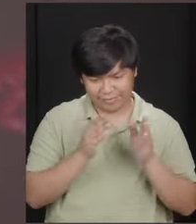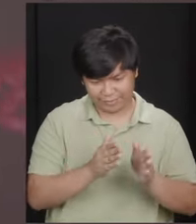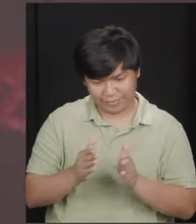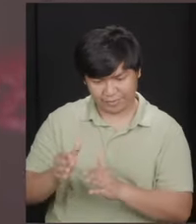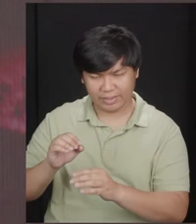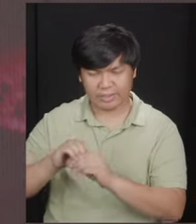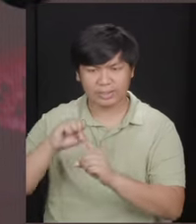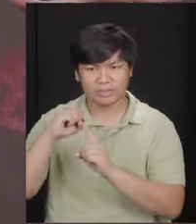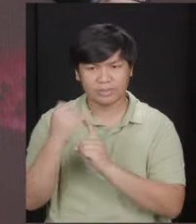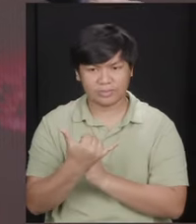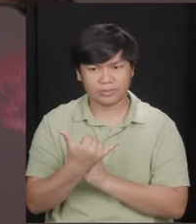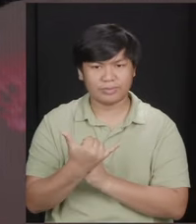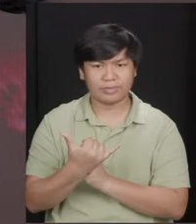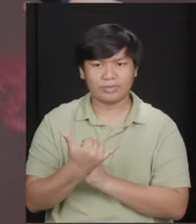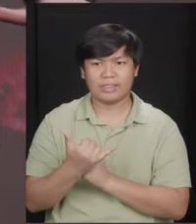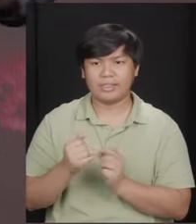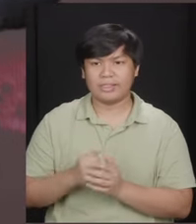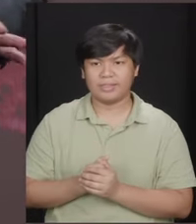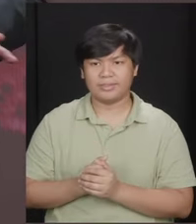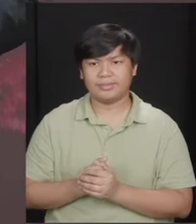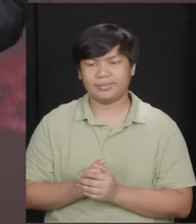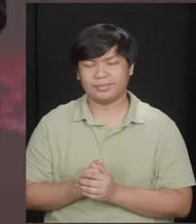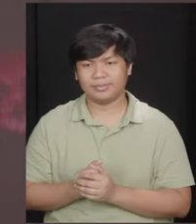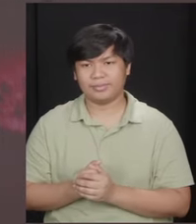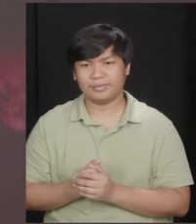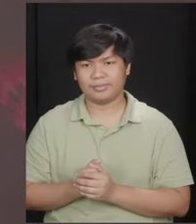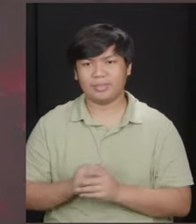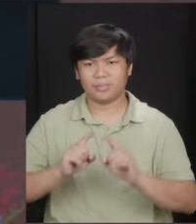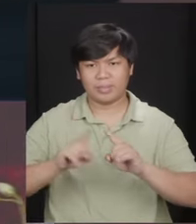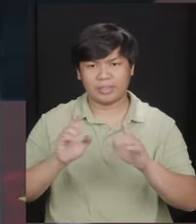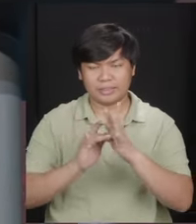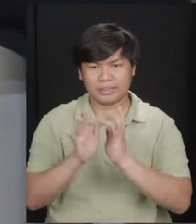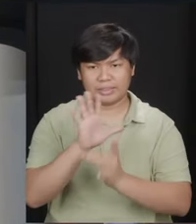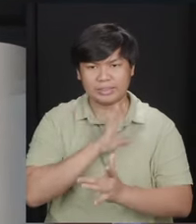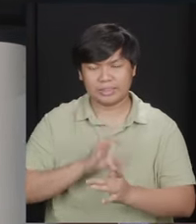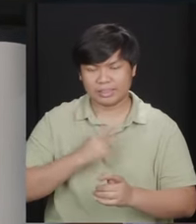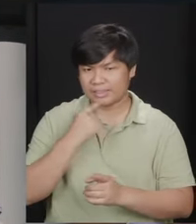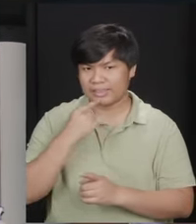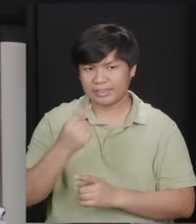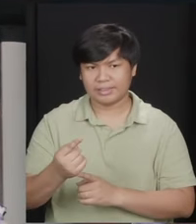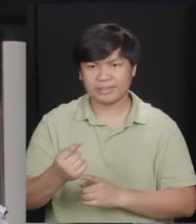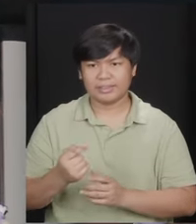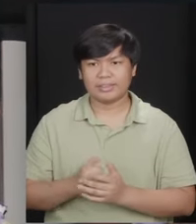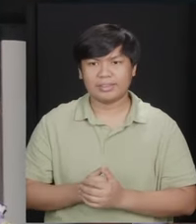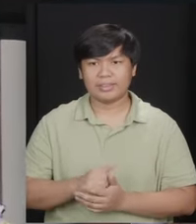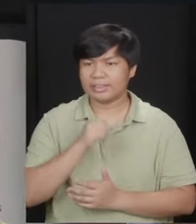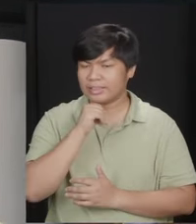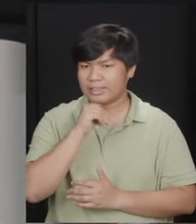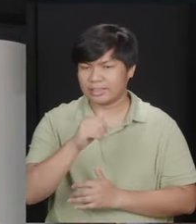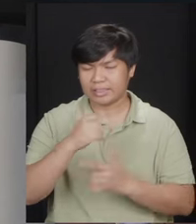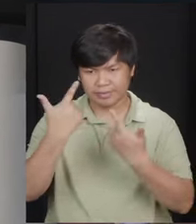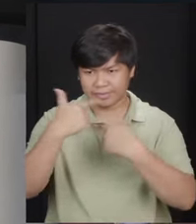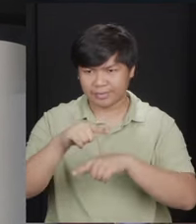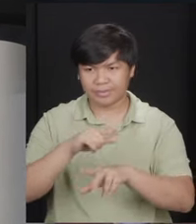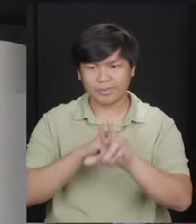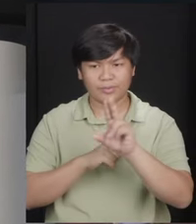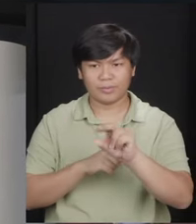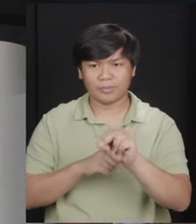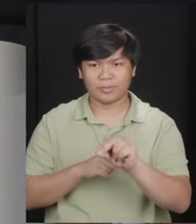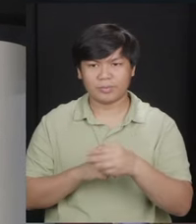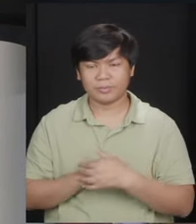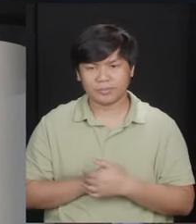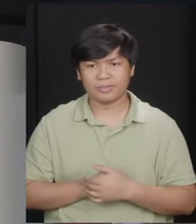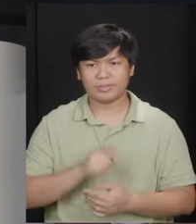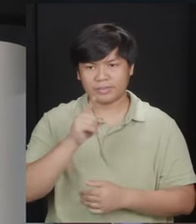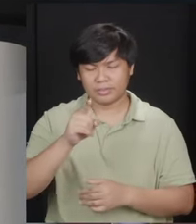society at the bare bones minimum level. But Jesus is saying, you're not going to be limited to that. You